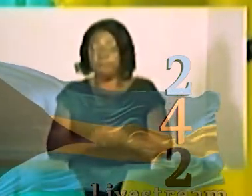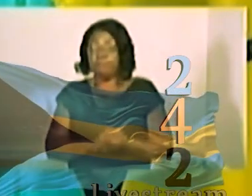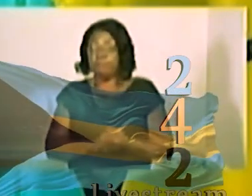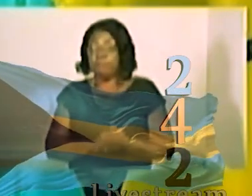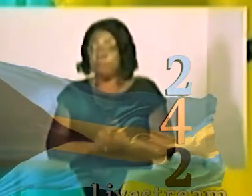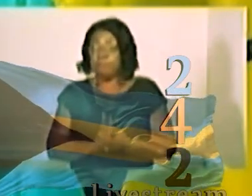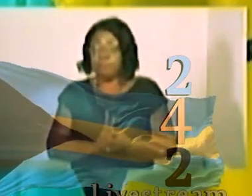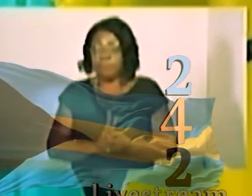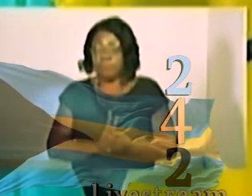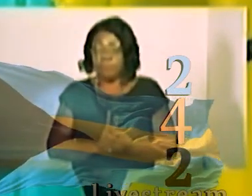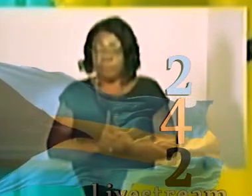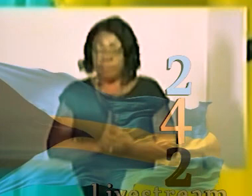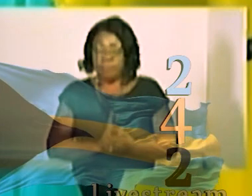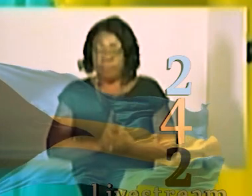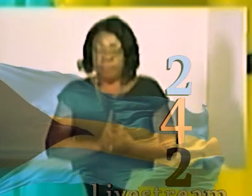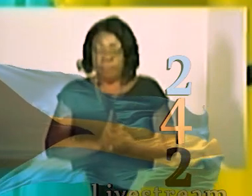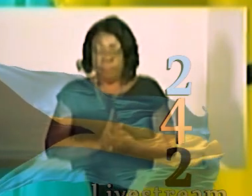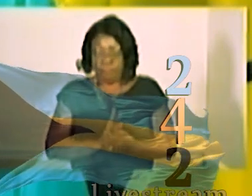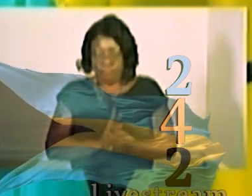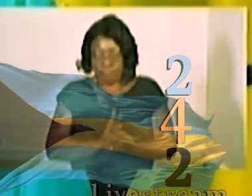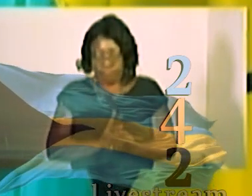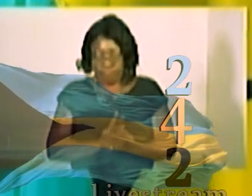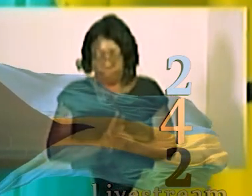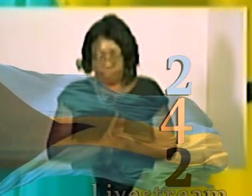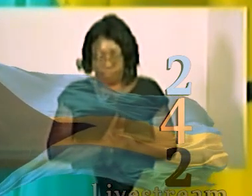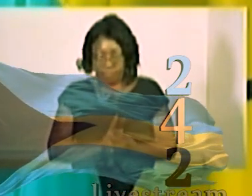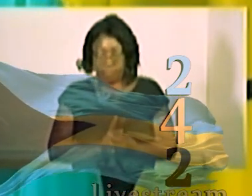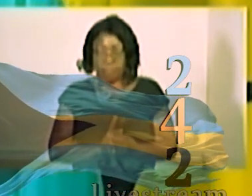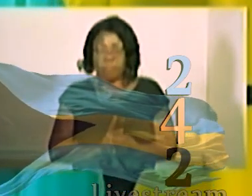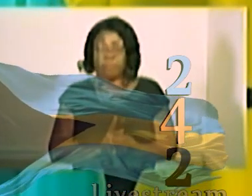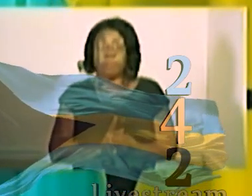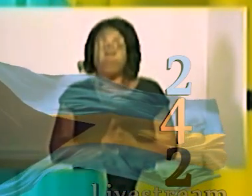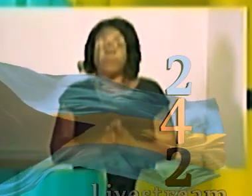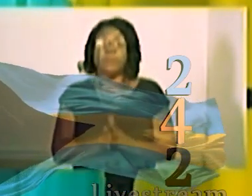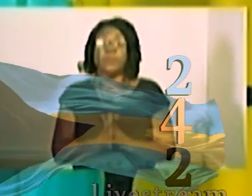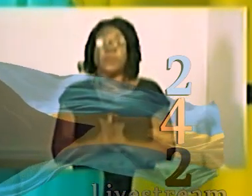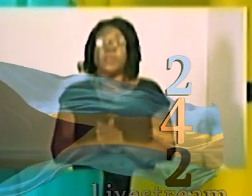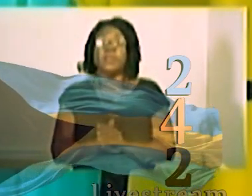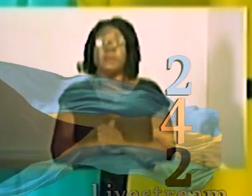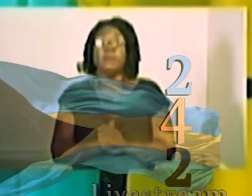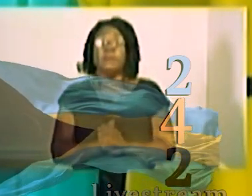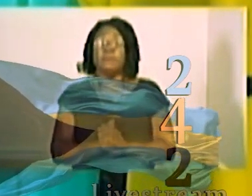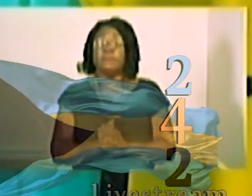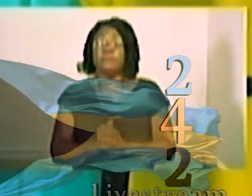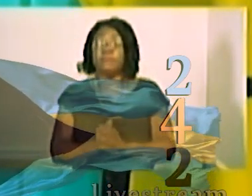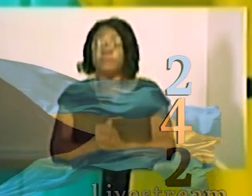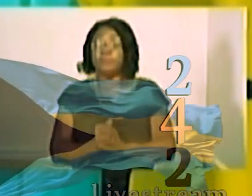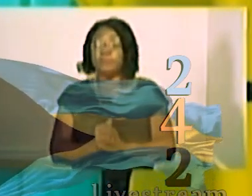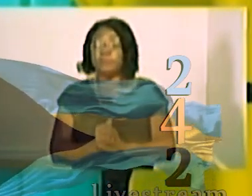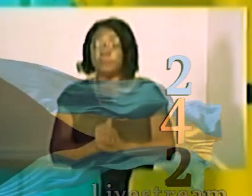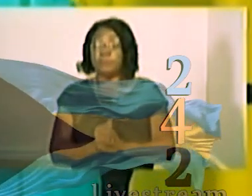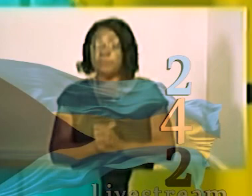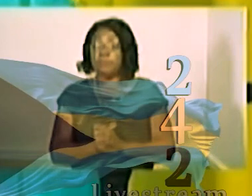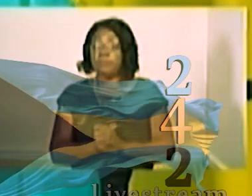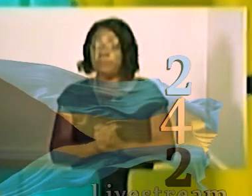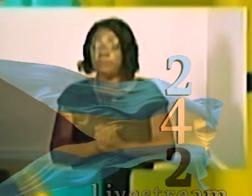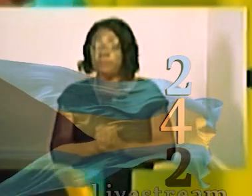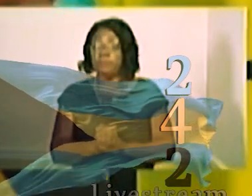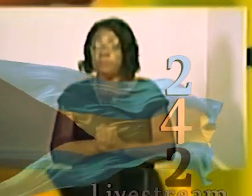have a second question, but we did answer that earlier, which was to do with tourists being required to have COVID-19 tests. So thank you kindly.